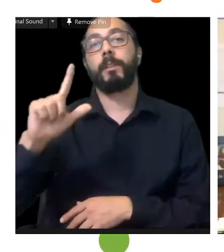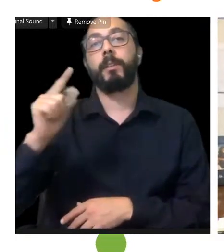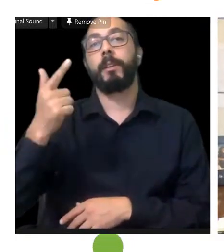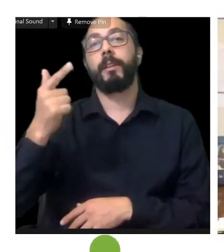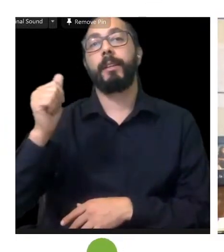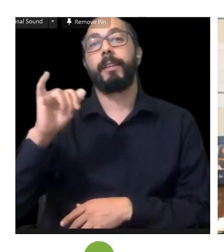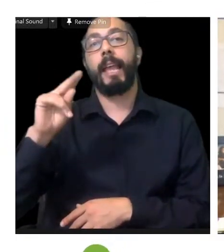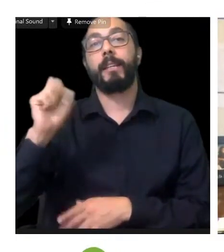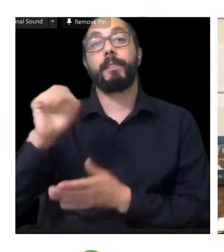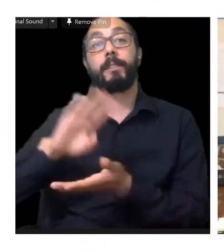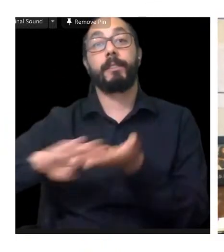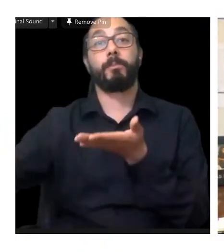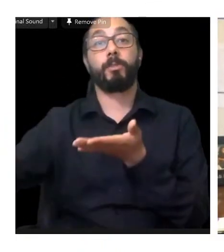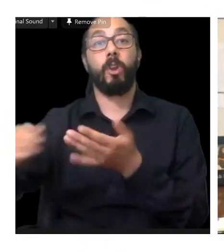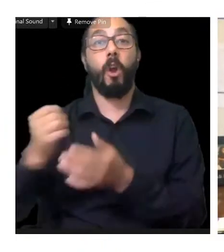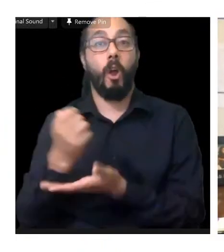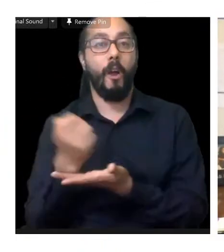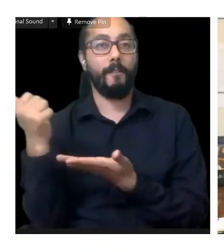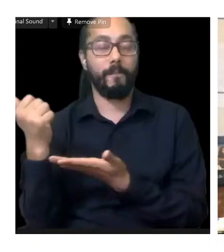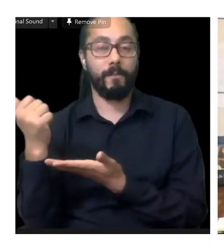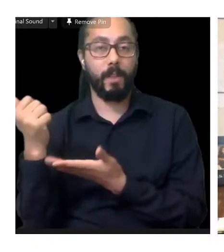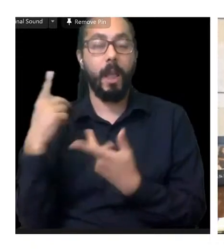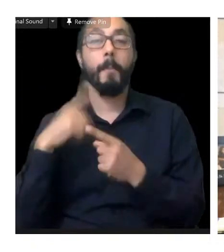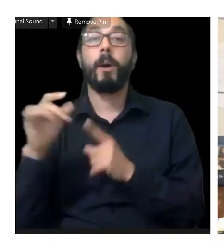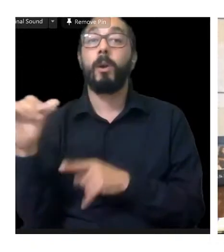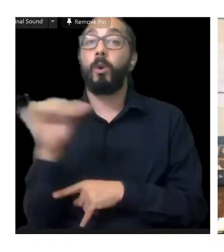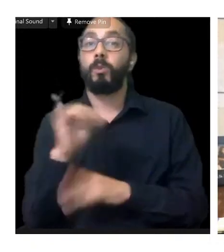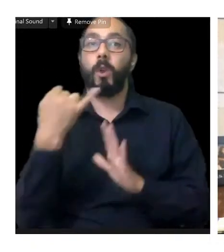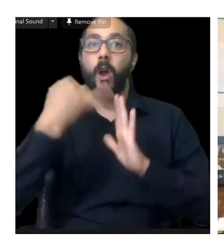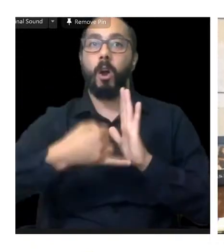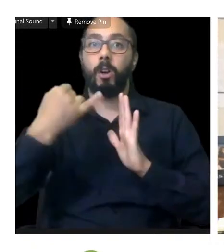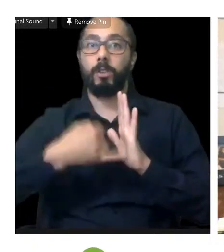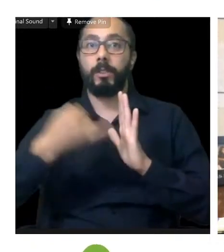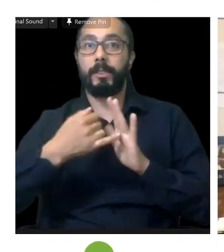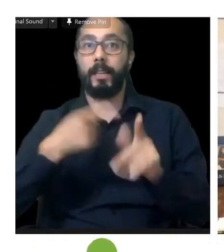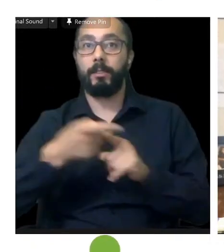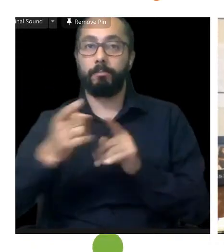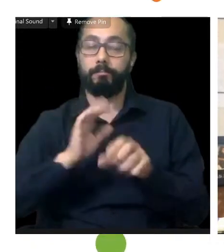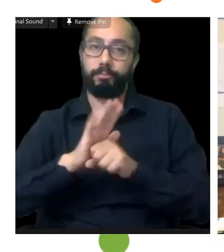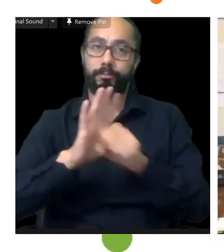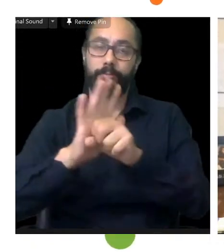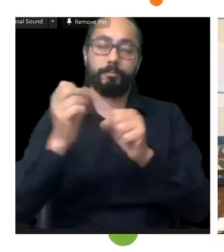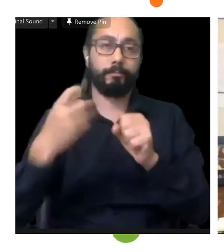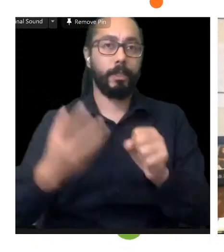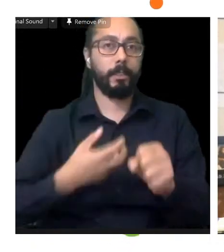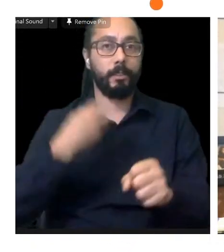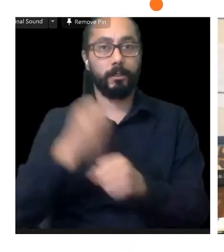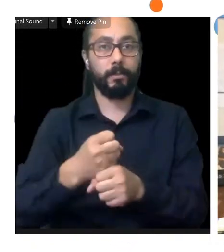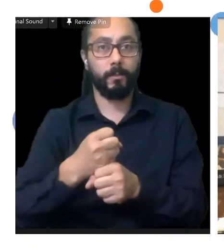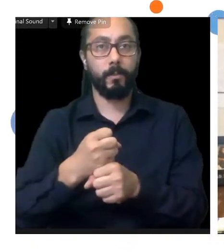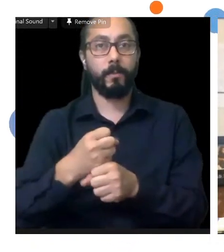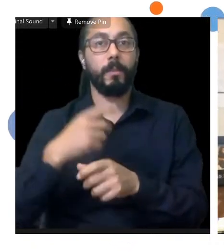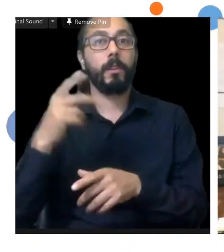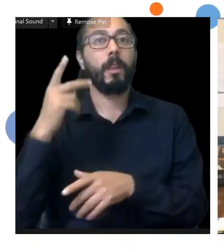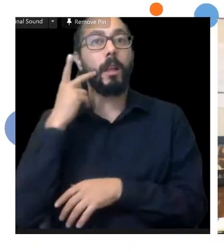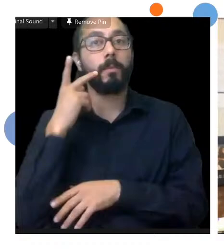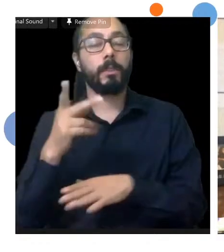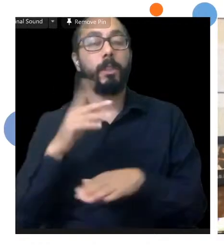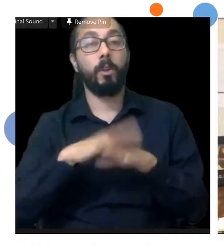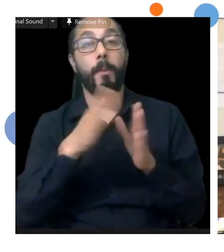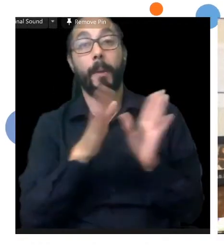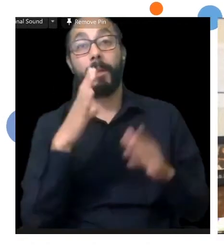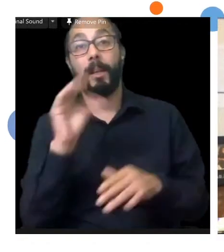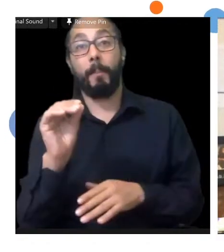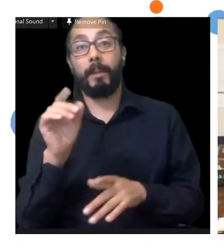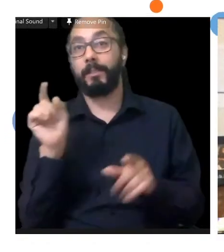shares, but private company donations of shares, which the arts sector has been pushing for a long, long time. And we've seen be very additive on the public company share side. And the last